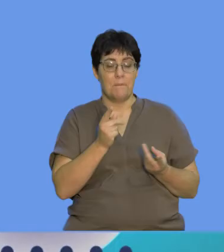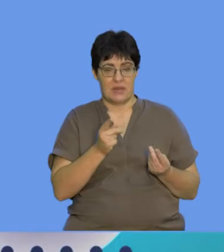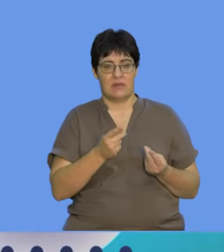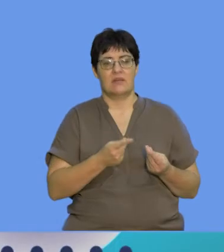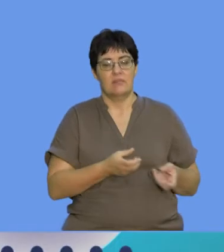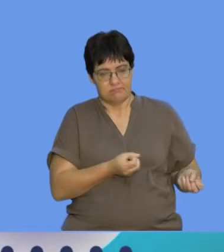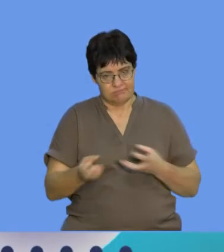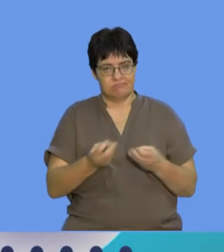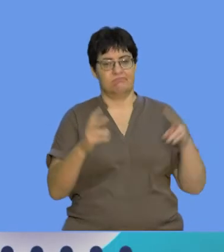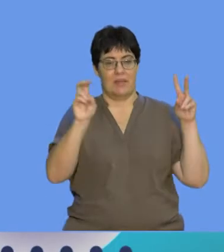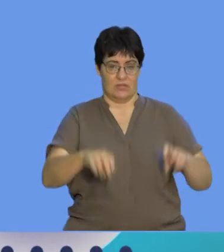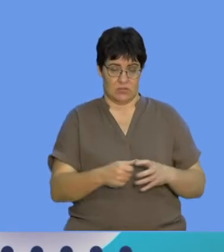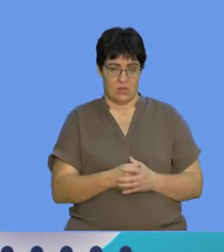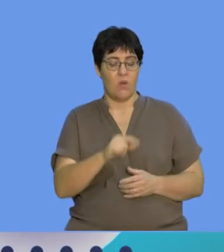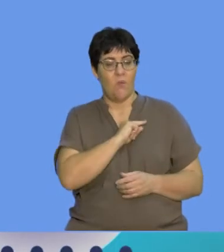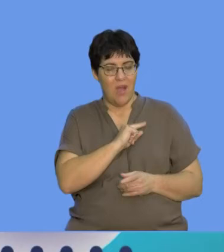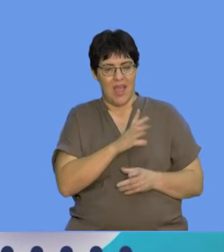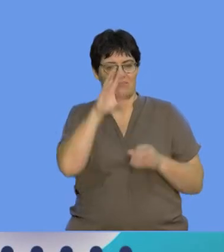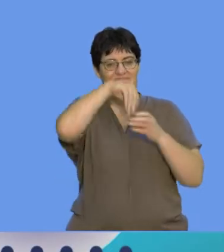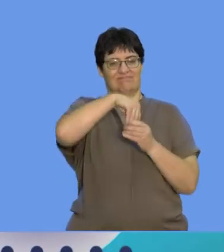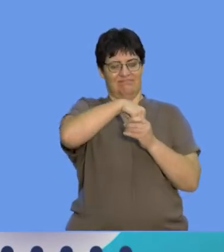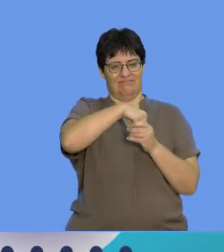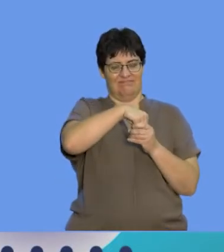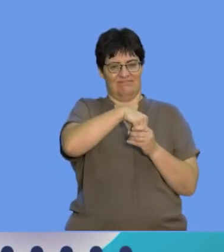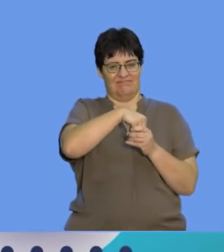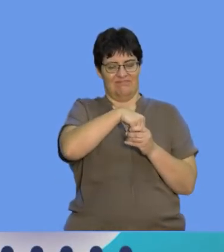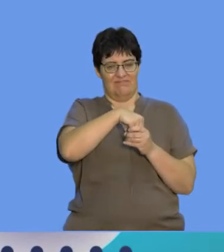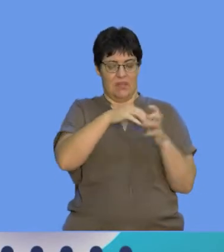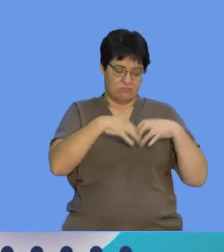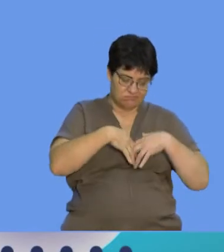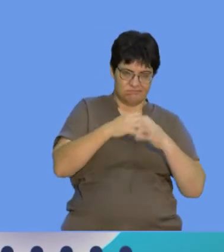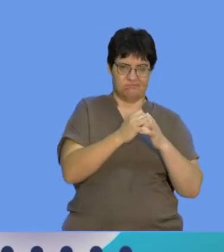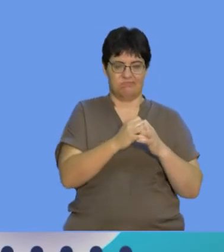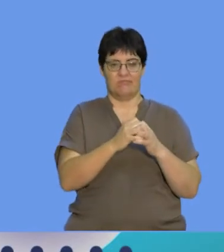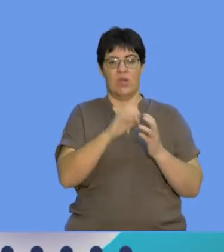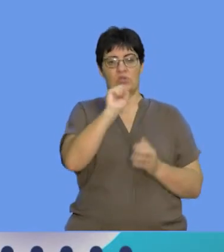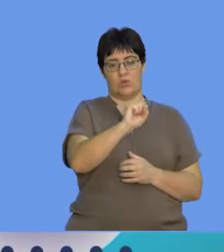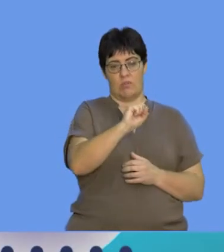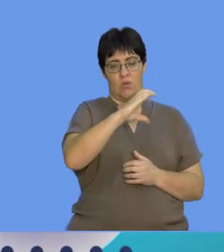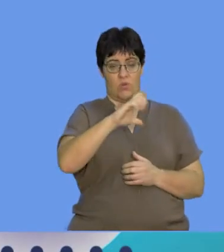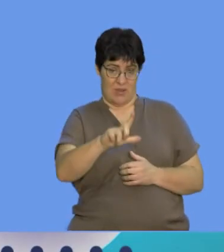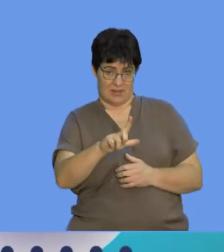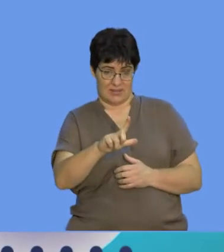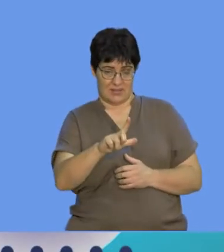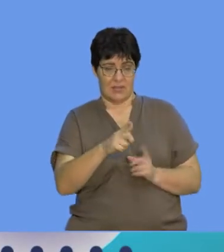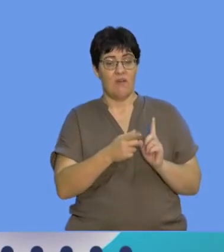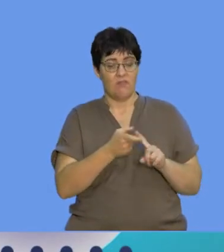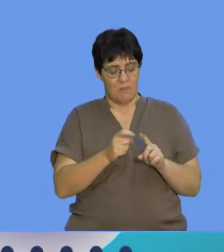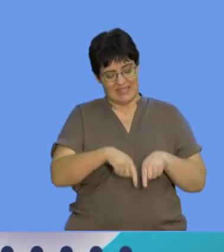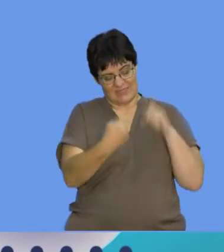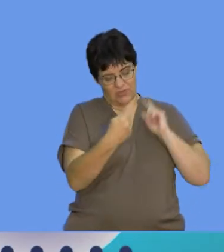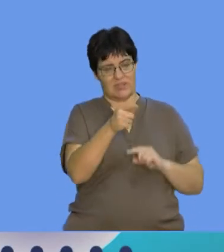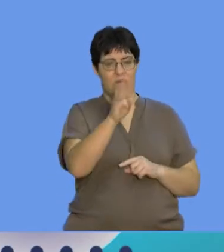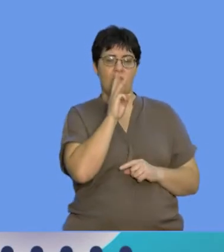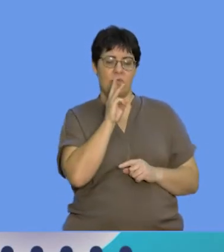with the composition or the makeup of sodium chloride, which distinguishes from water. So sodium chloride